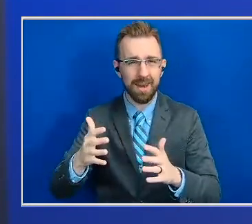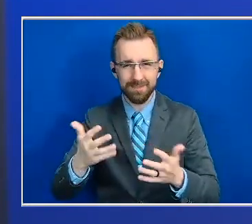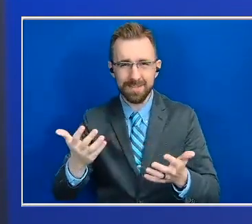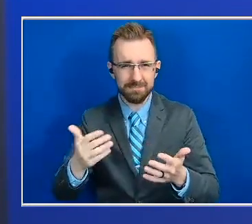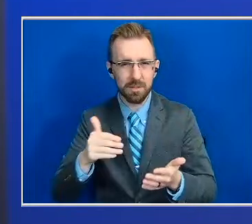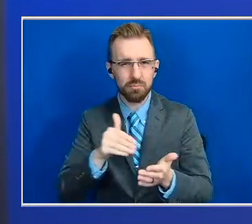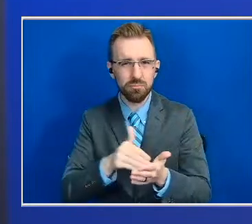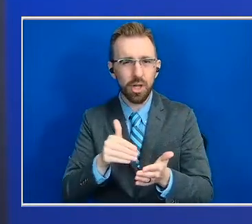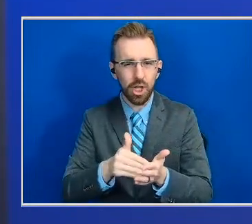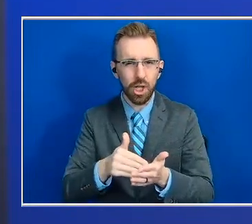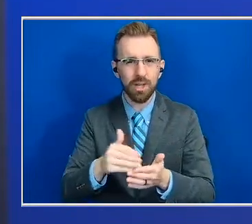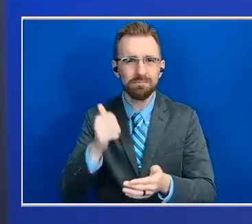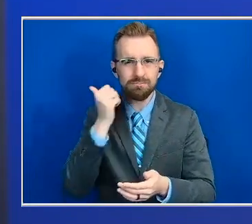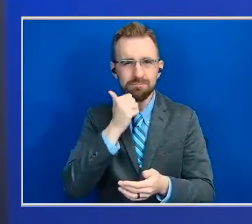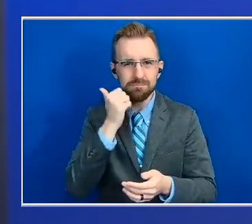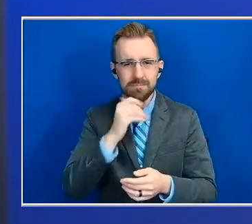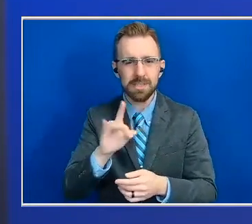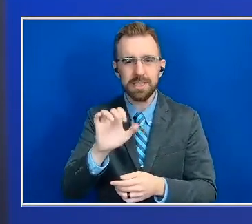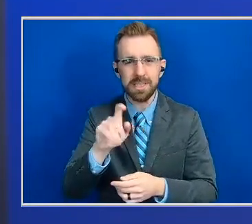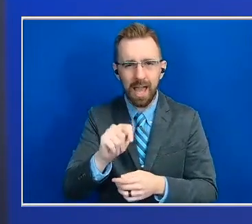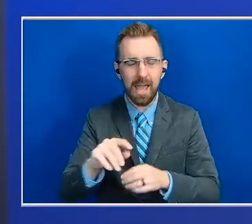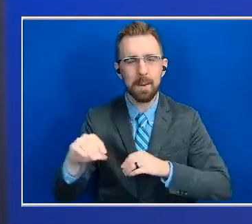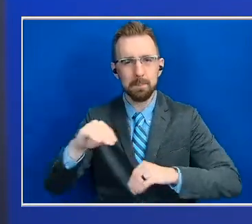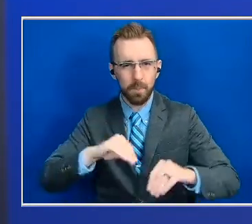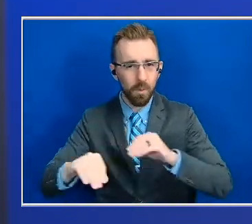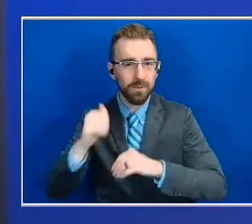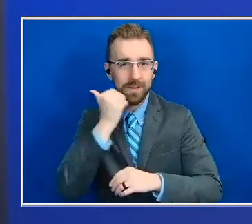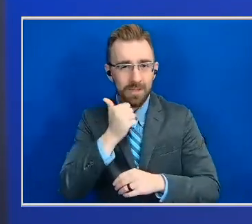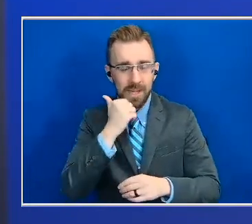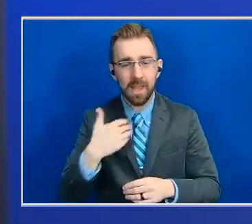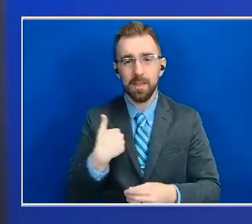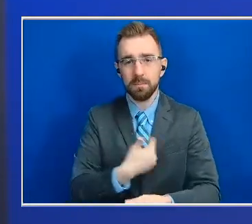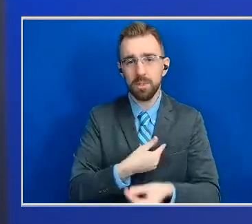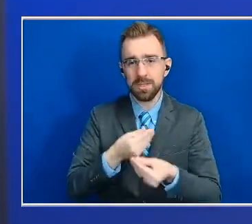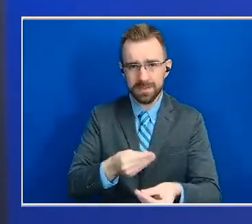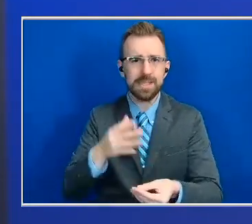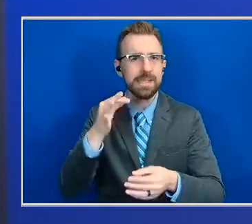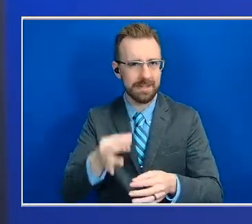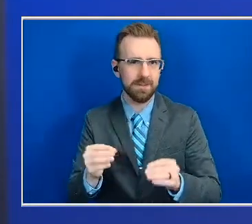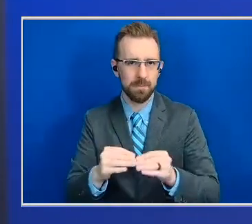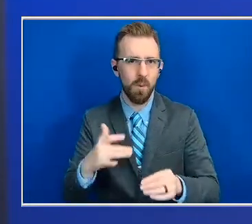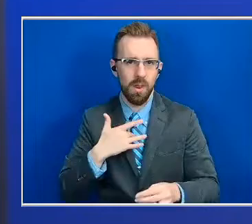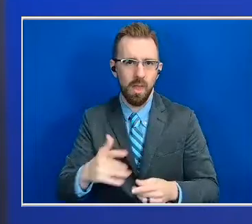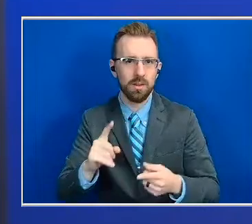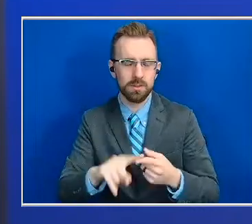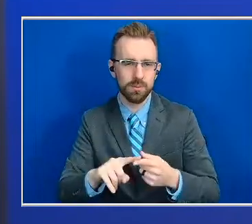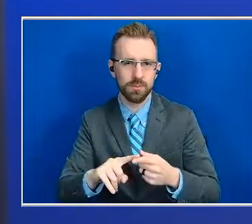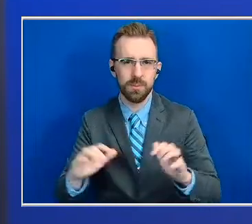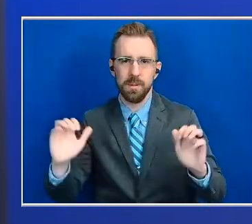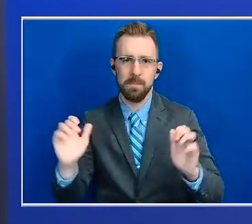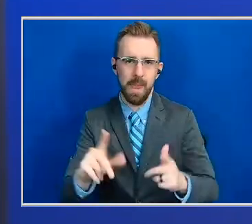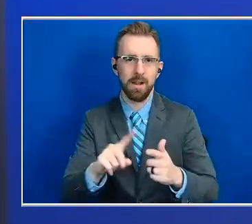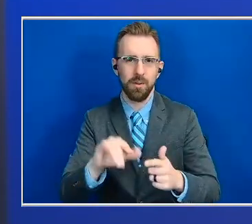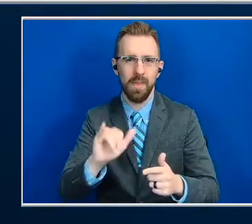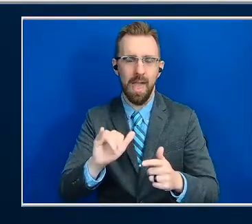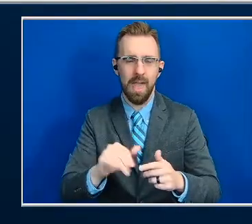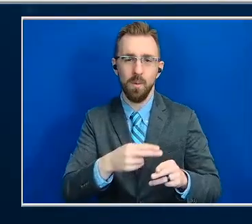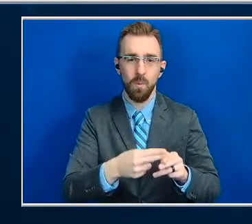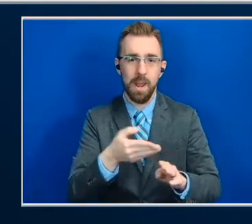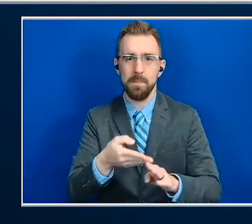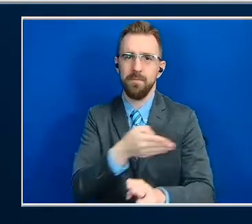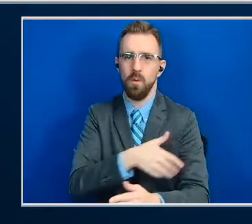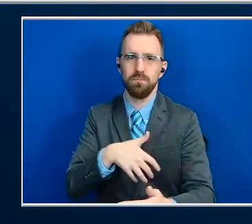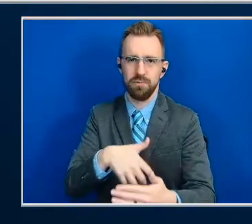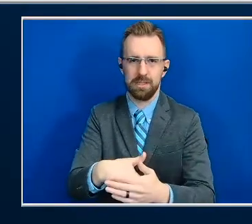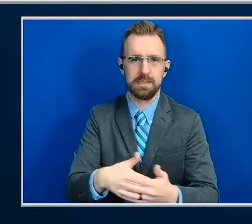diet and move a little bit every day and you breastfeed, you're definitely more likely to get back to that pre-pregnancy weight. Anything to add, or